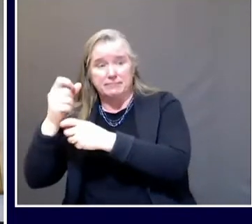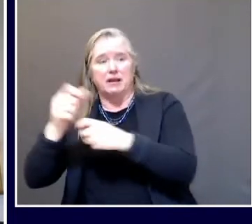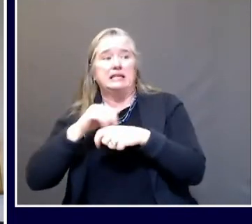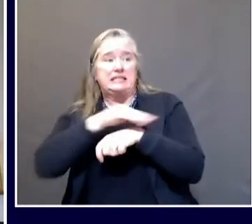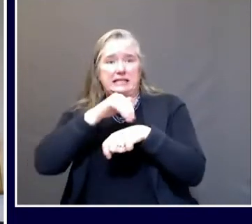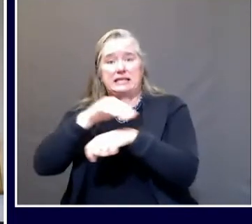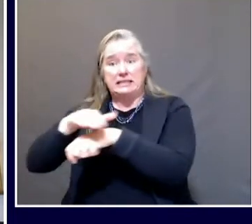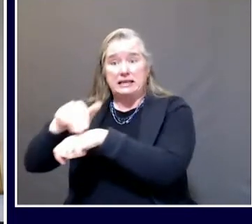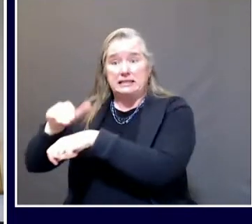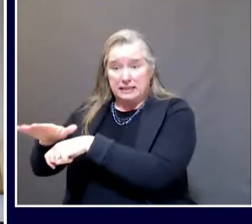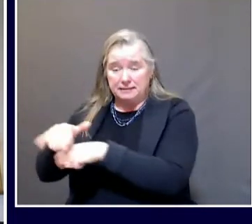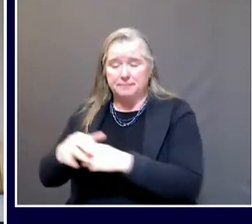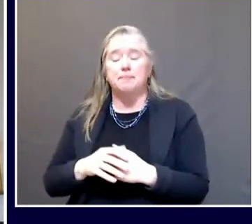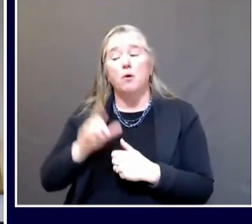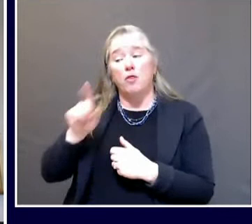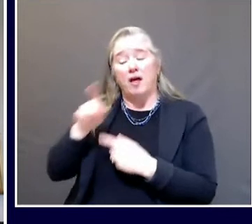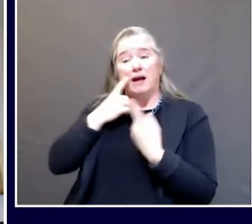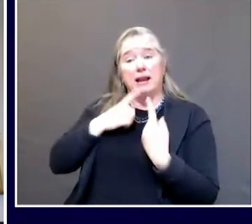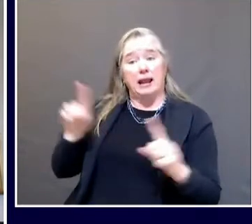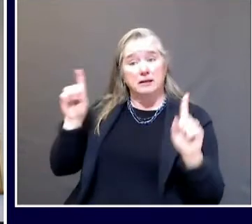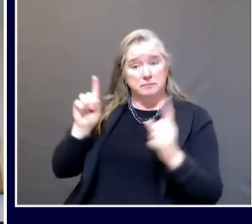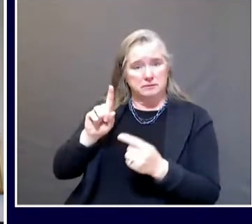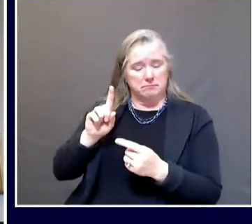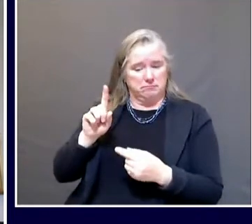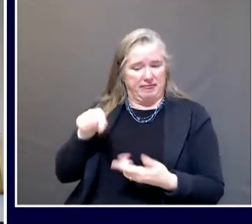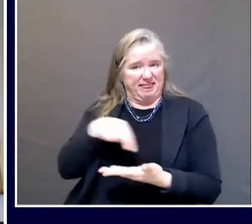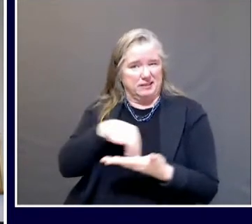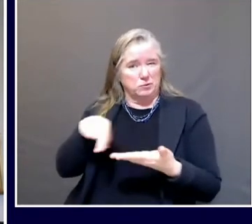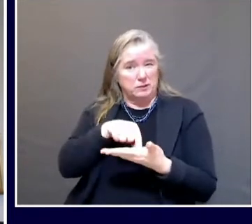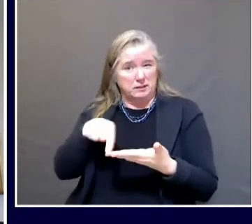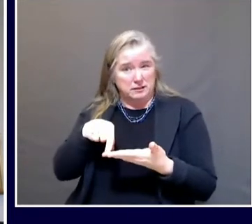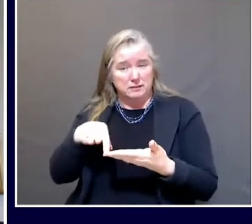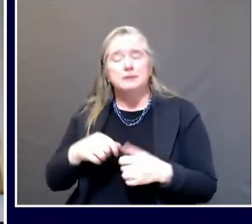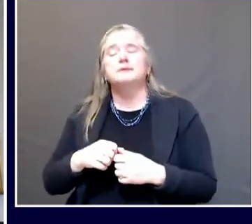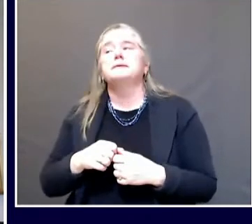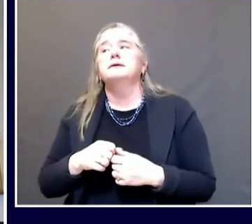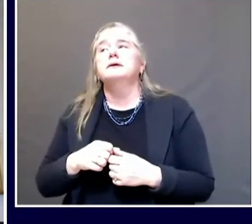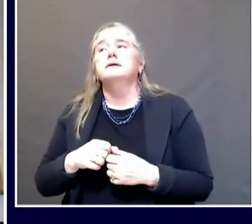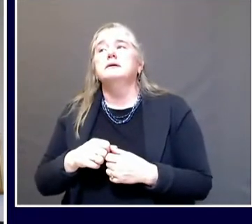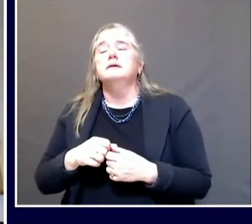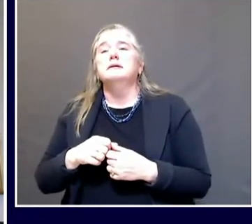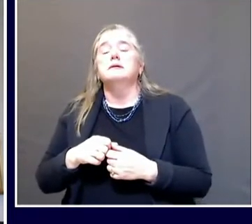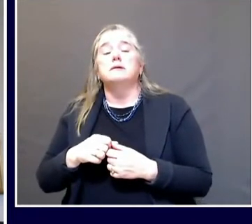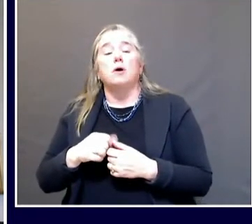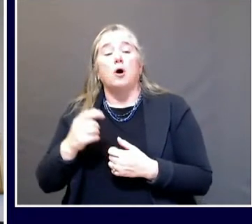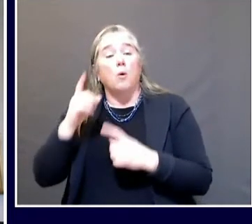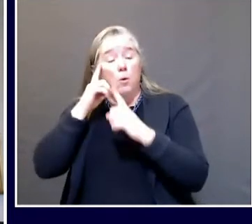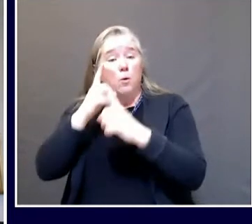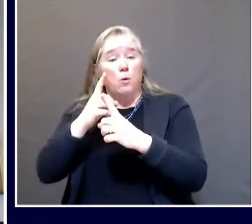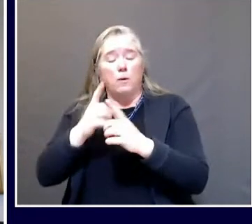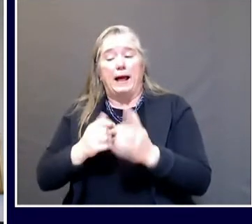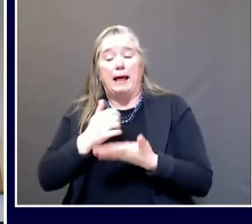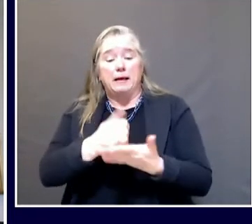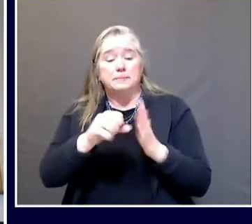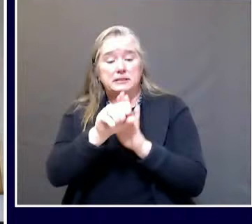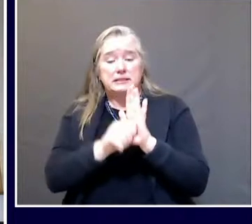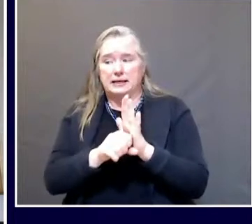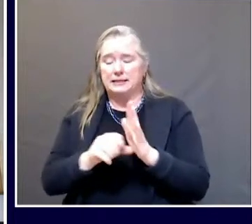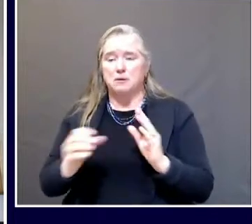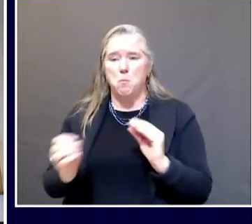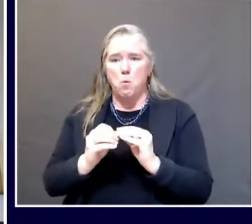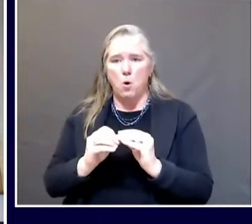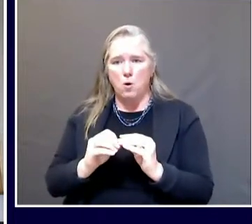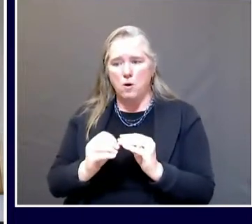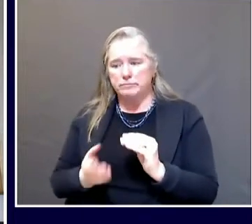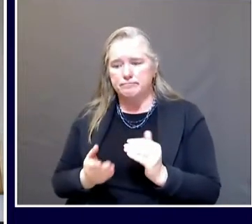the second doses was intended to help states turn up the dial on their vaccination efforts. Now, even